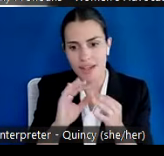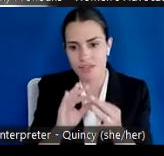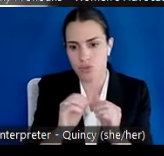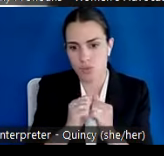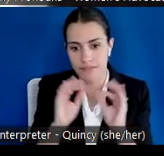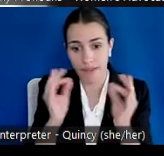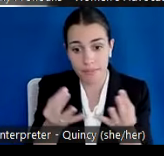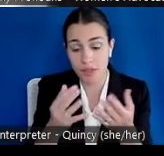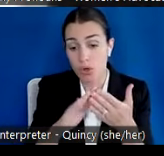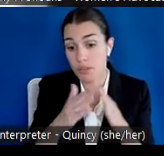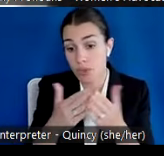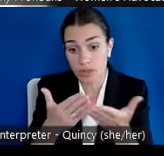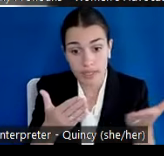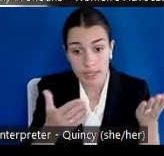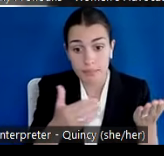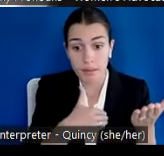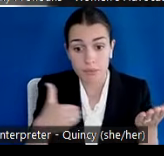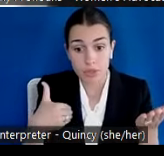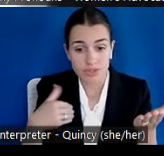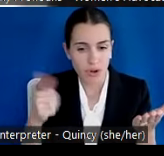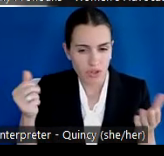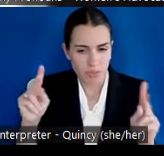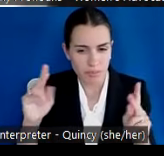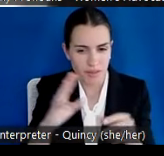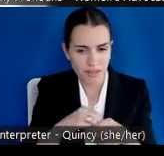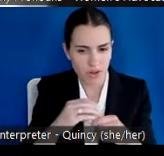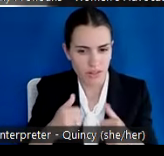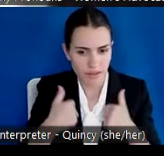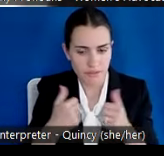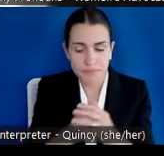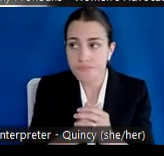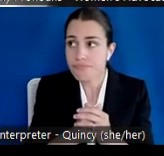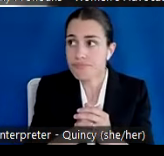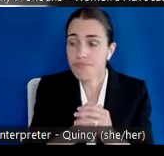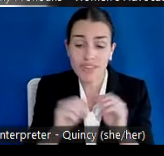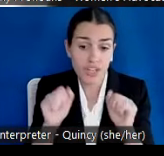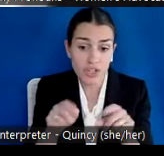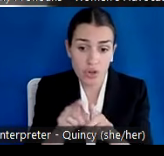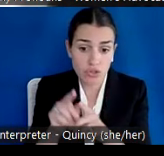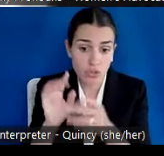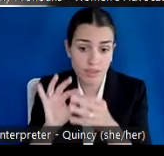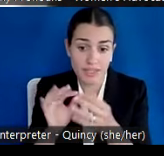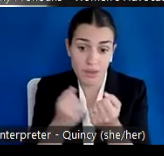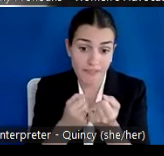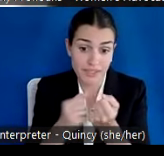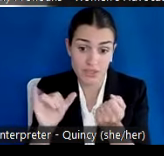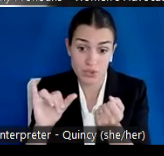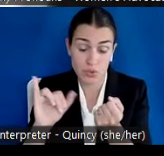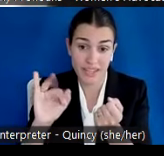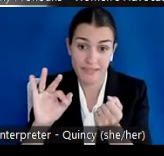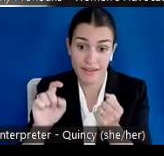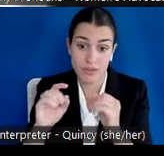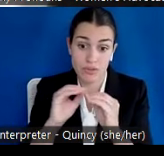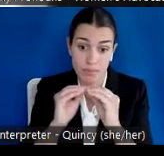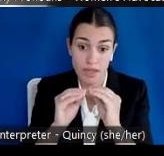or, you know, other people in the survivor's life, but it could relate to advocates too, of like having to repair